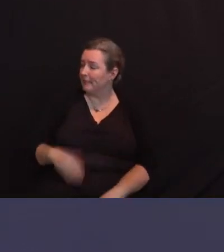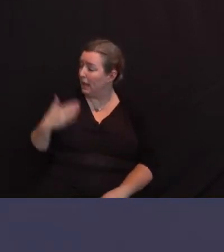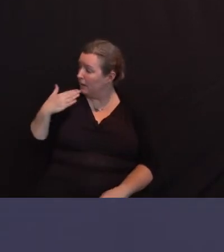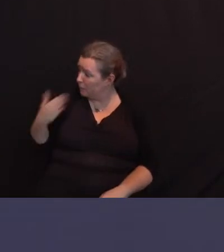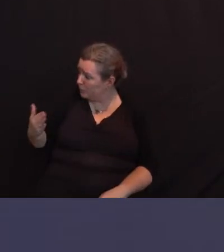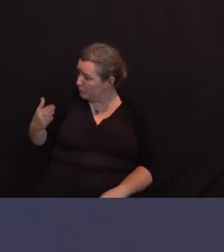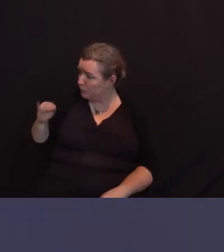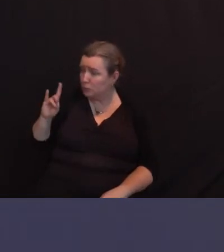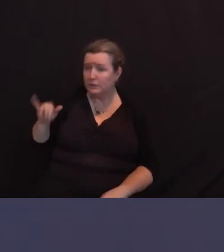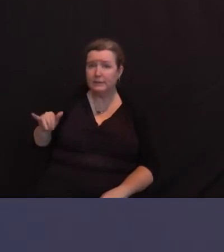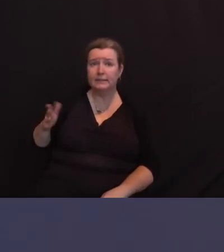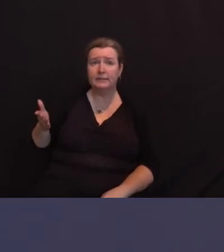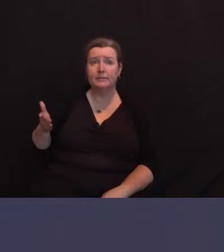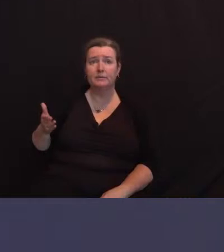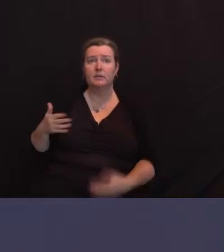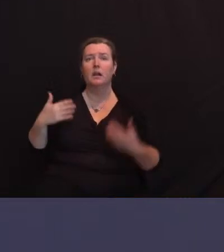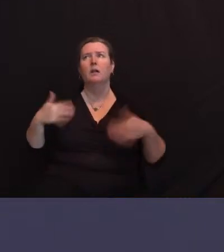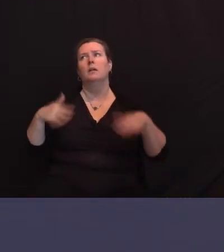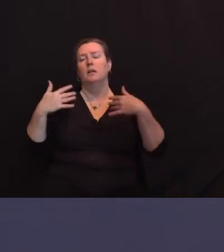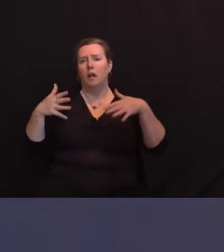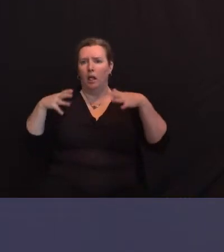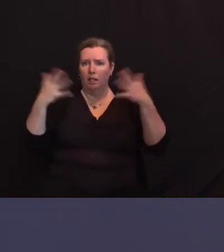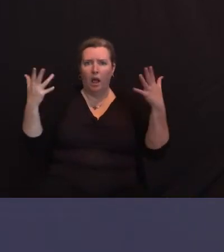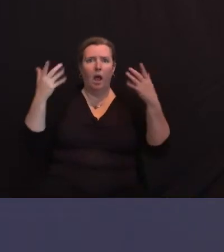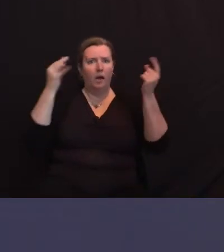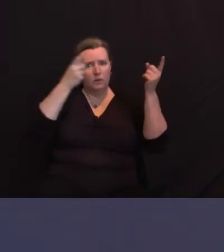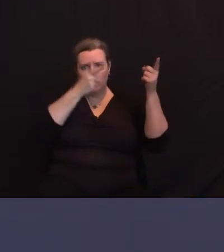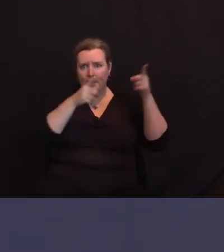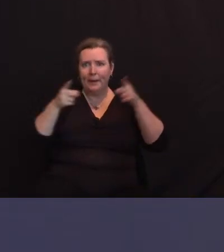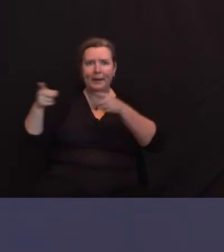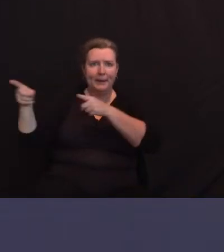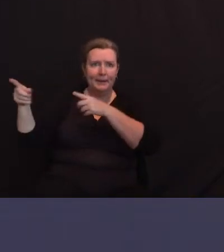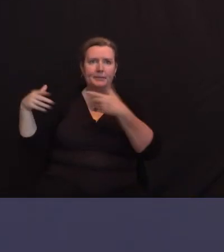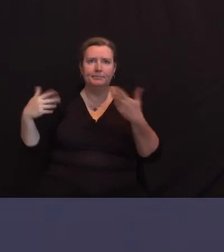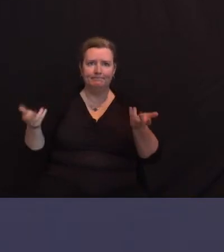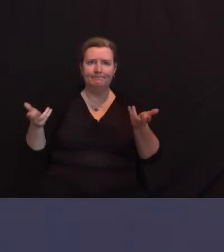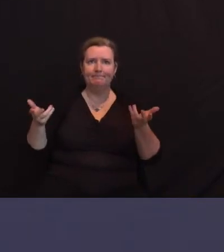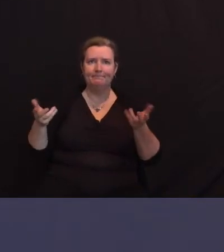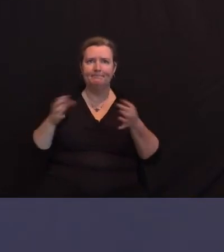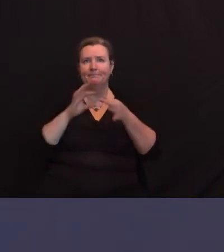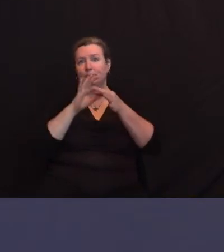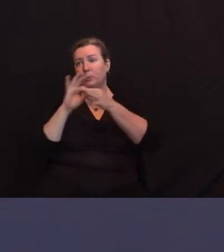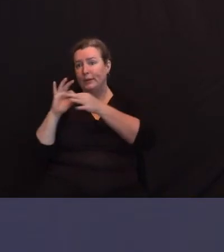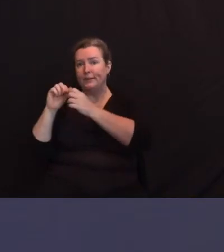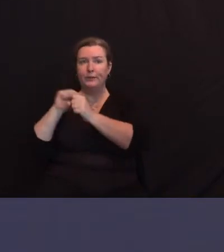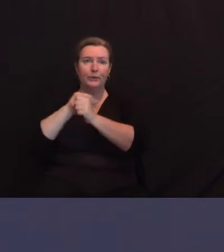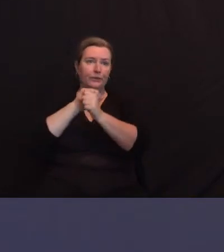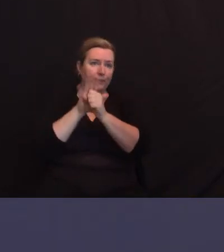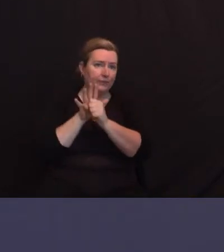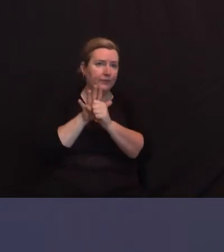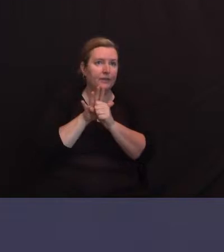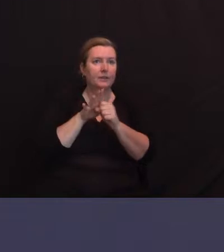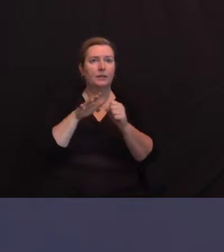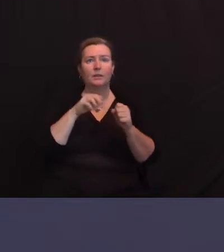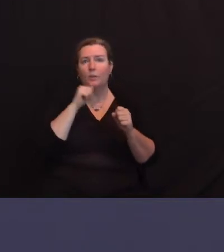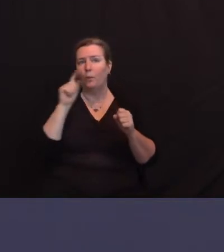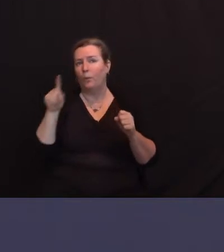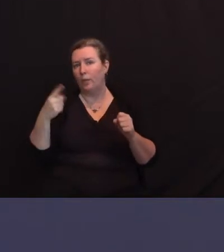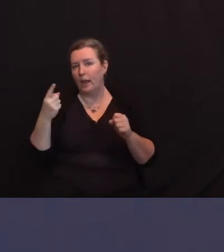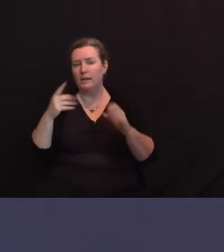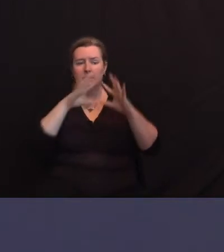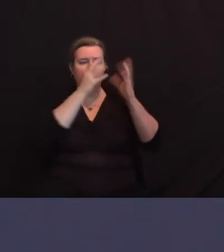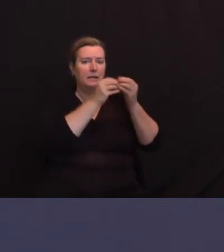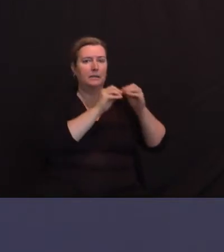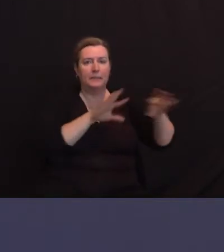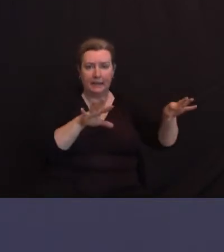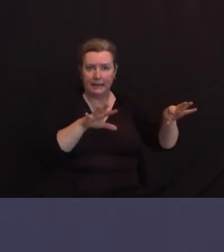on, both within the pandemic and alongside the pandemic. So thank you for all that. In the interest of time, we'll move along. I'd ask our folks